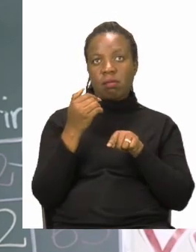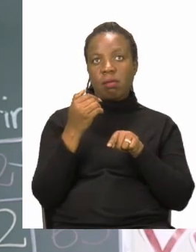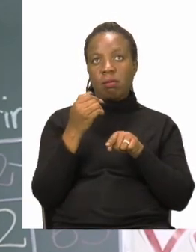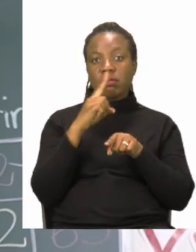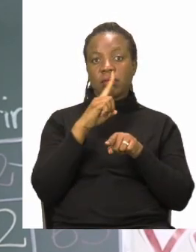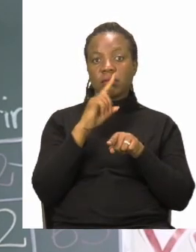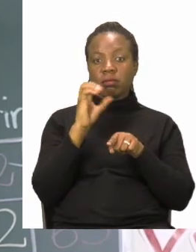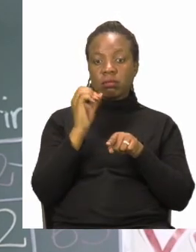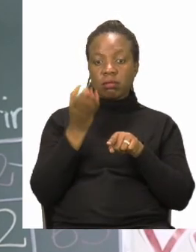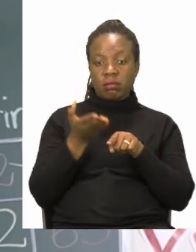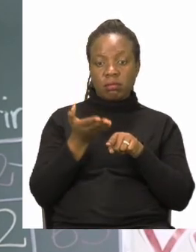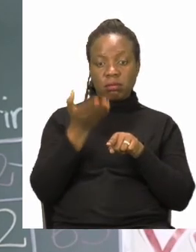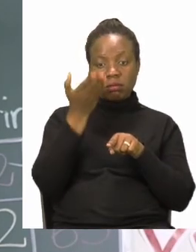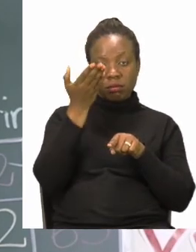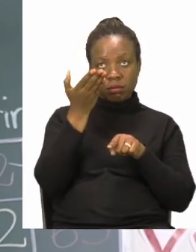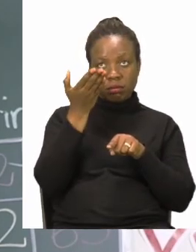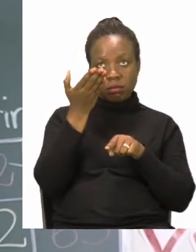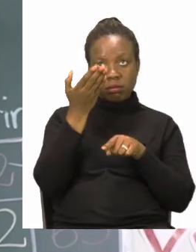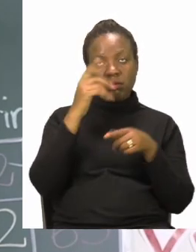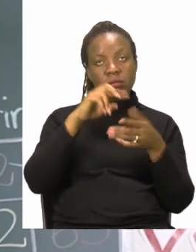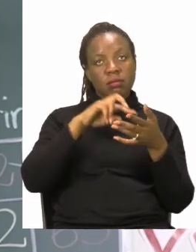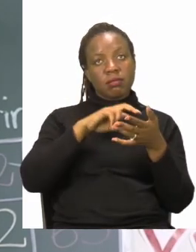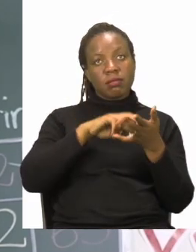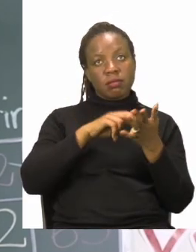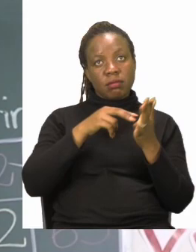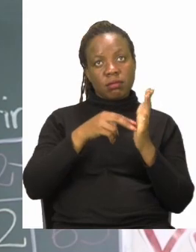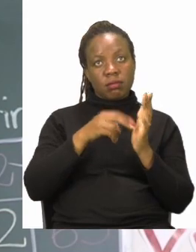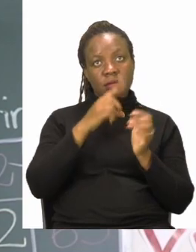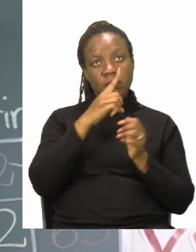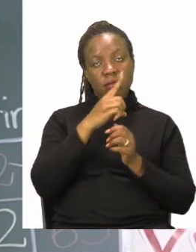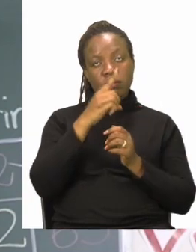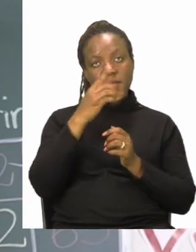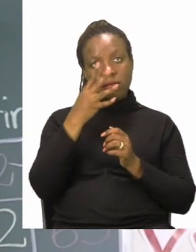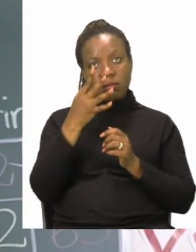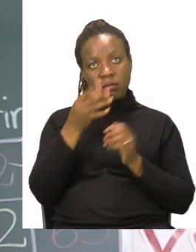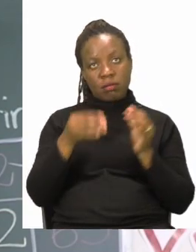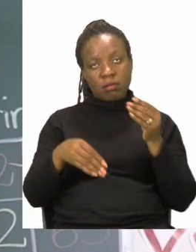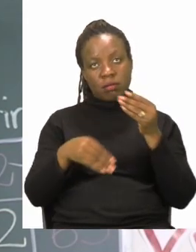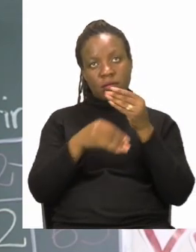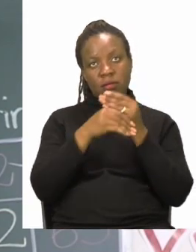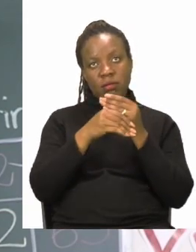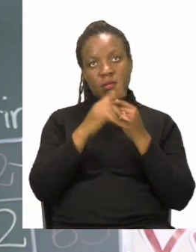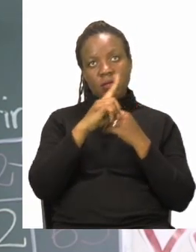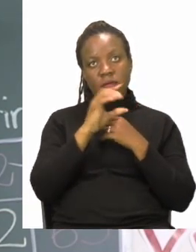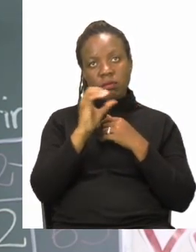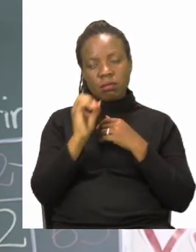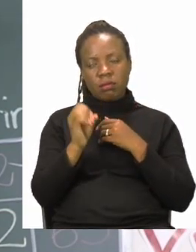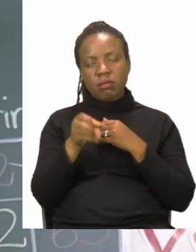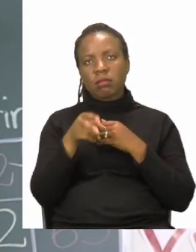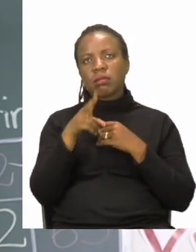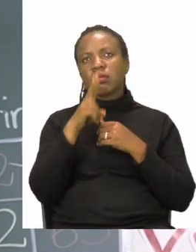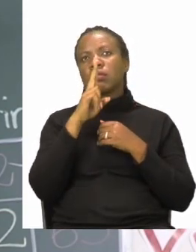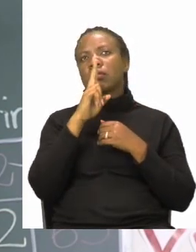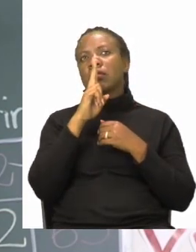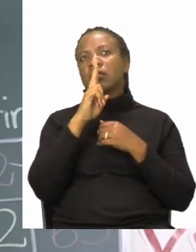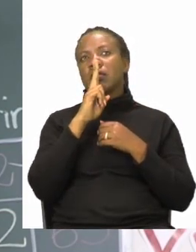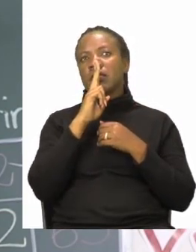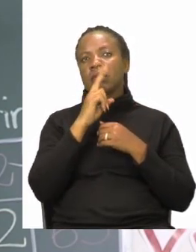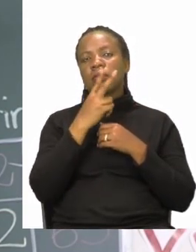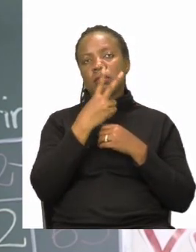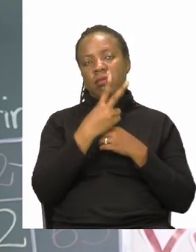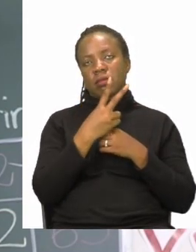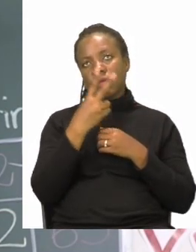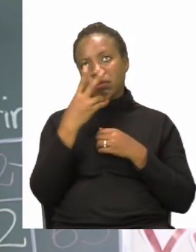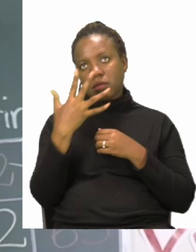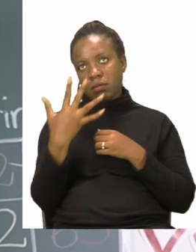bottom is 10 more than 15. 10 more than 15 is